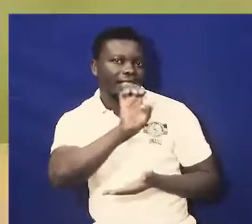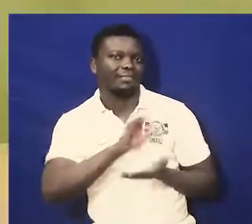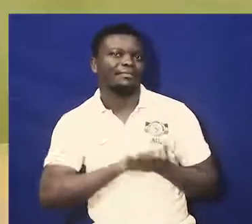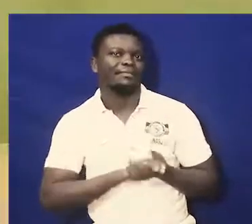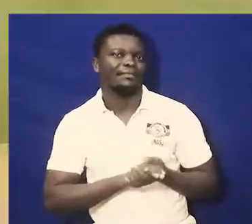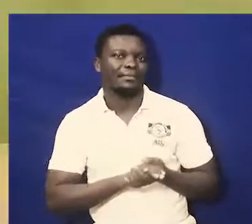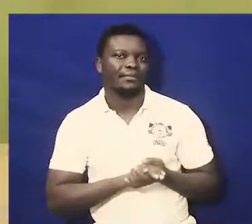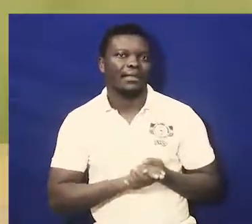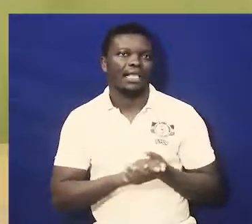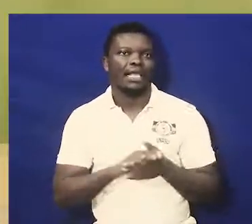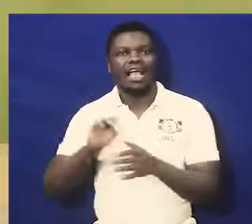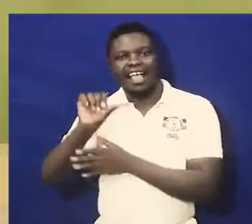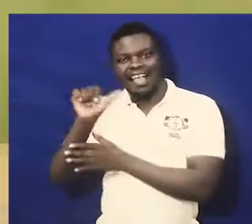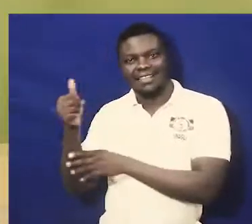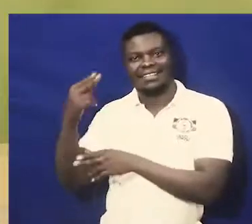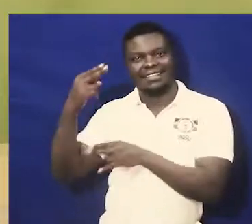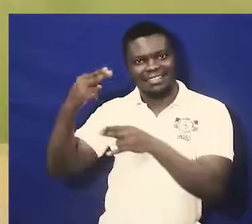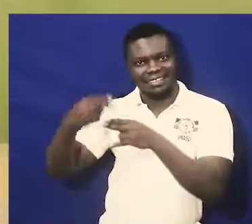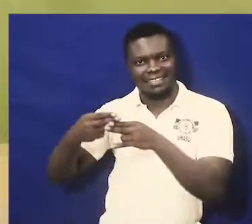The second term is